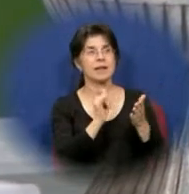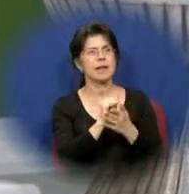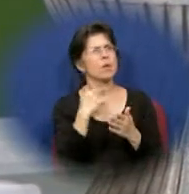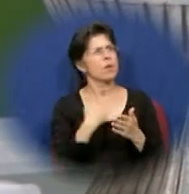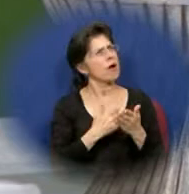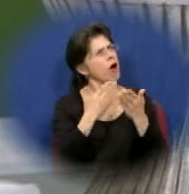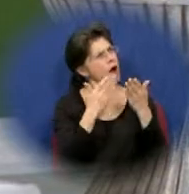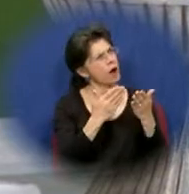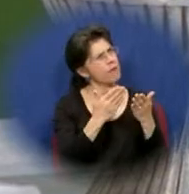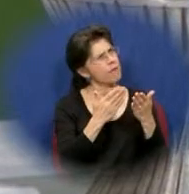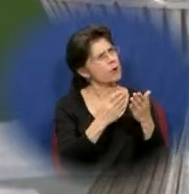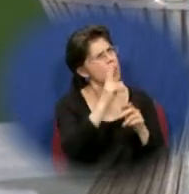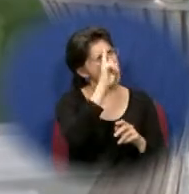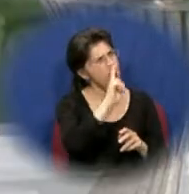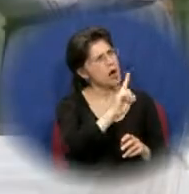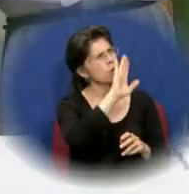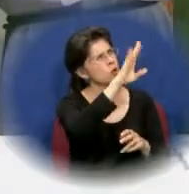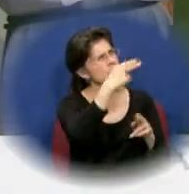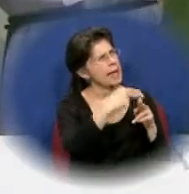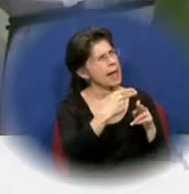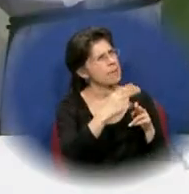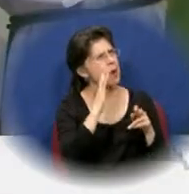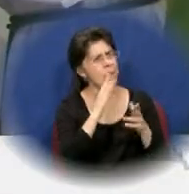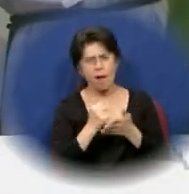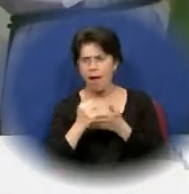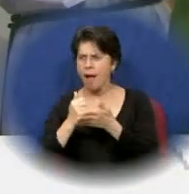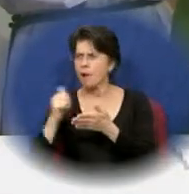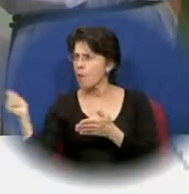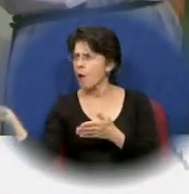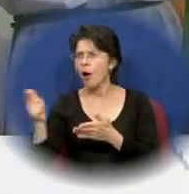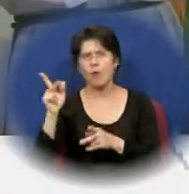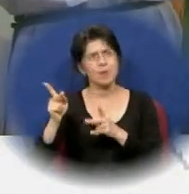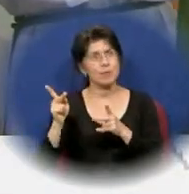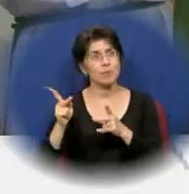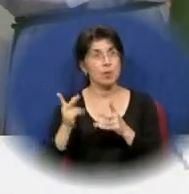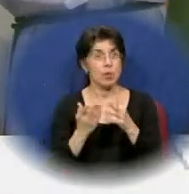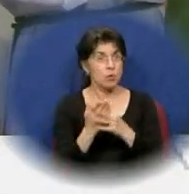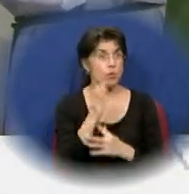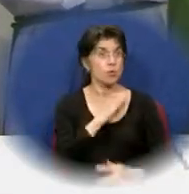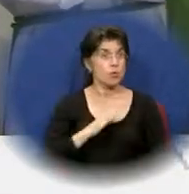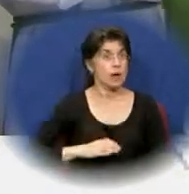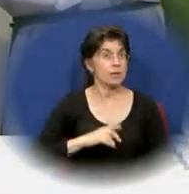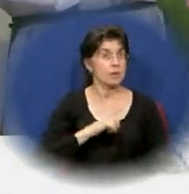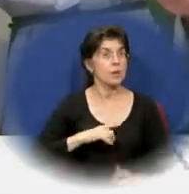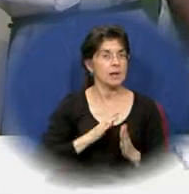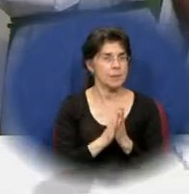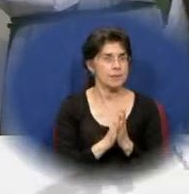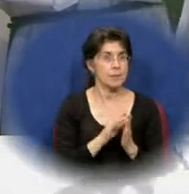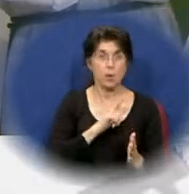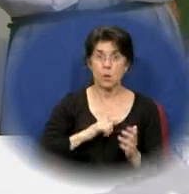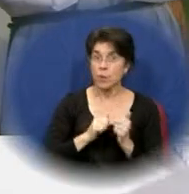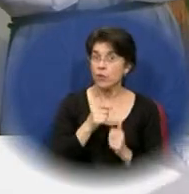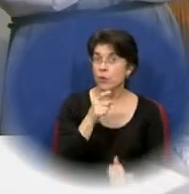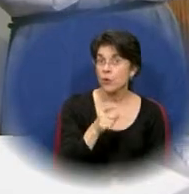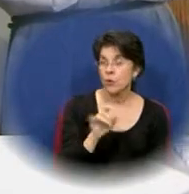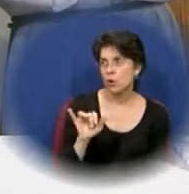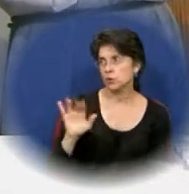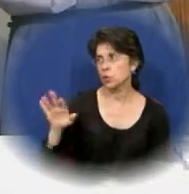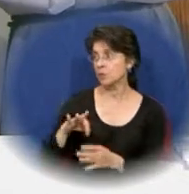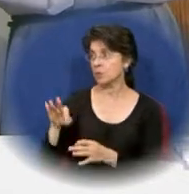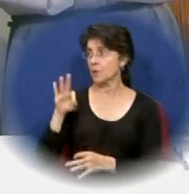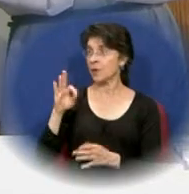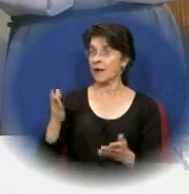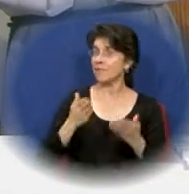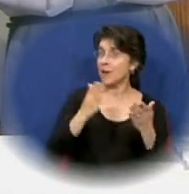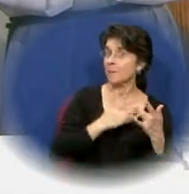of your name may serve the salvation of all. Through Christ our Lord. Amen. The Lord be with you. And with your spirit. Lift up your hearts.